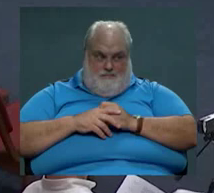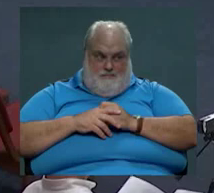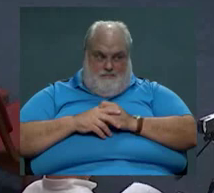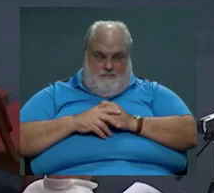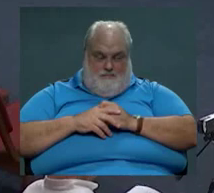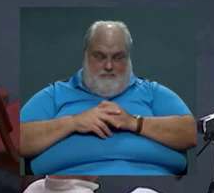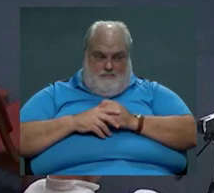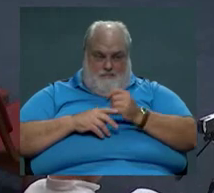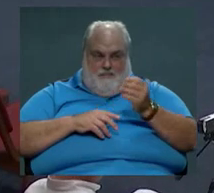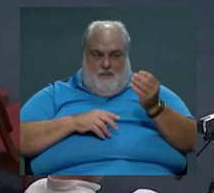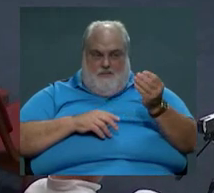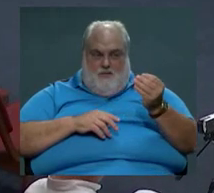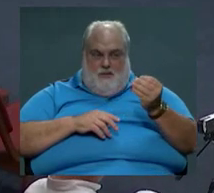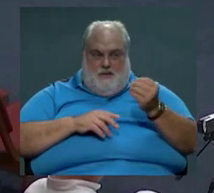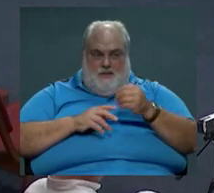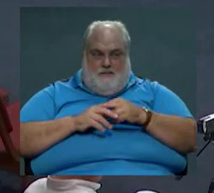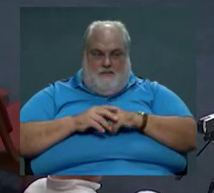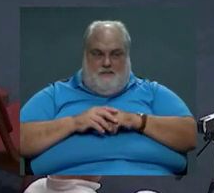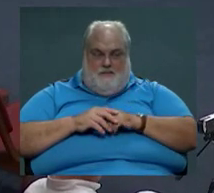Item 14, please.